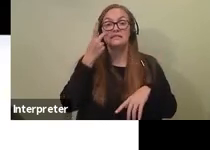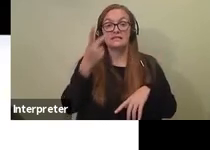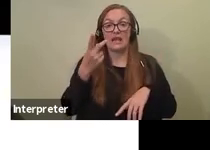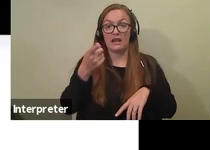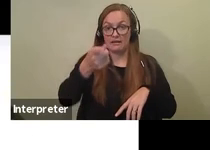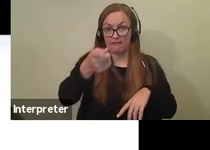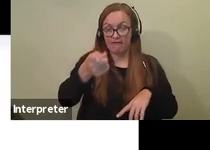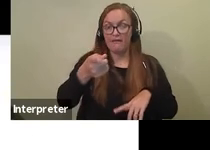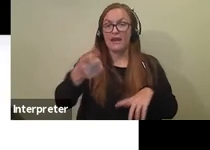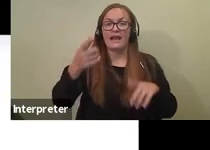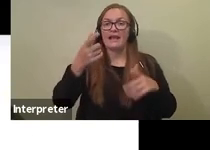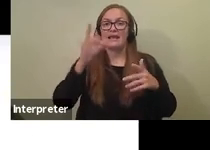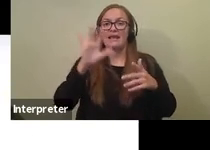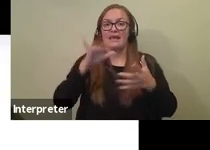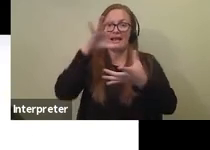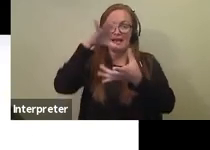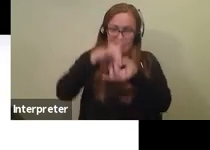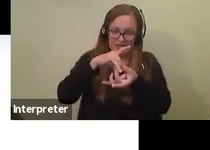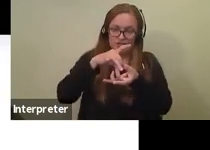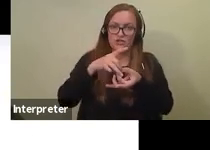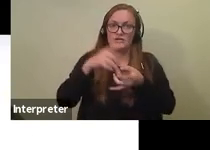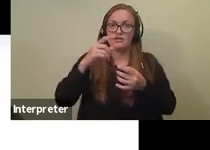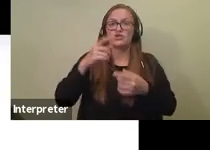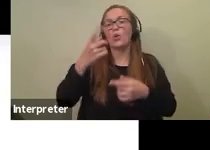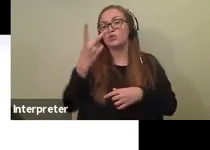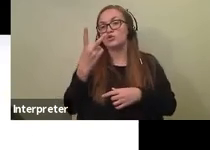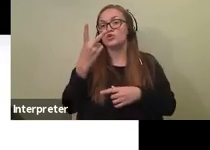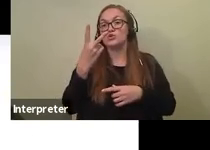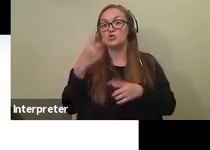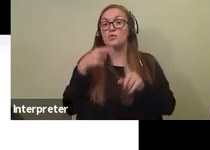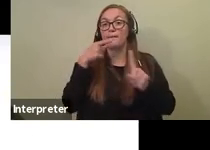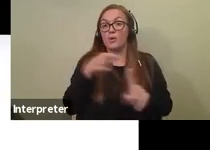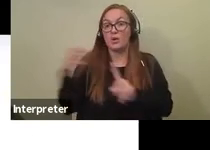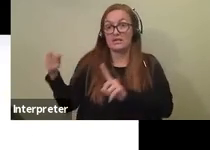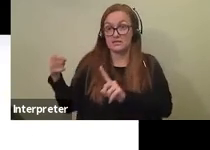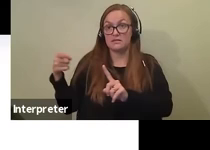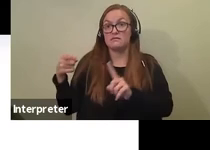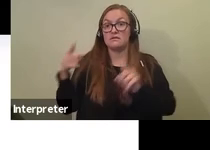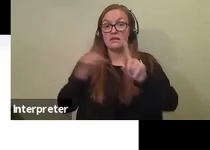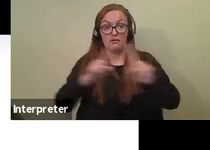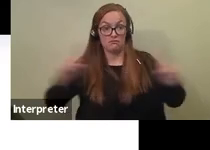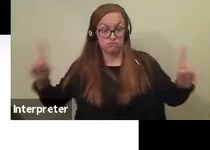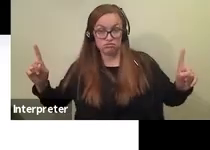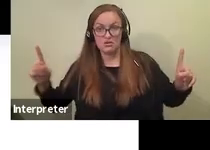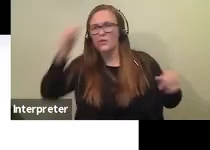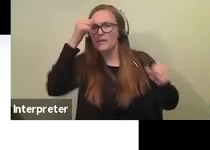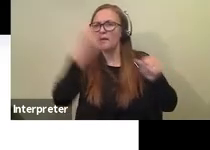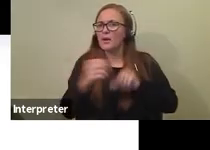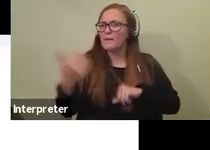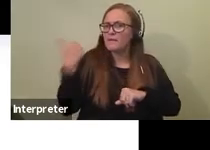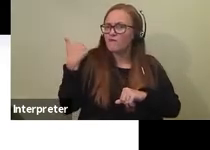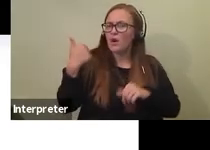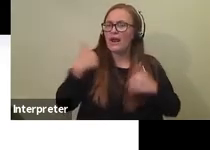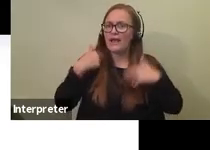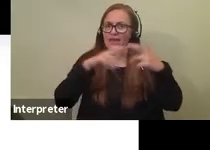the two widely separated points in space-time. So before I was talking about taking a ribbon and folding it, but if